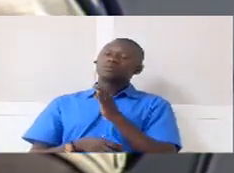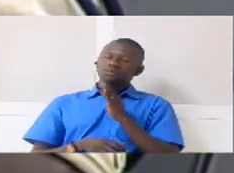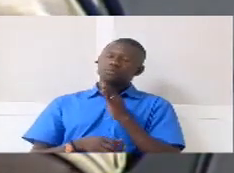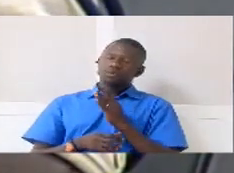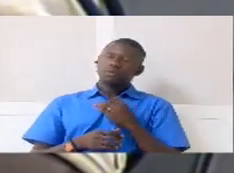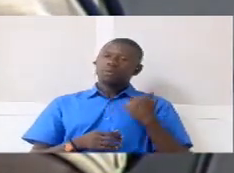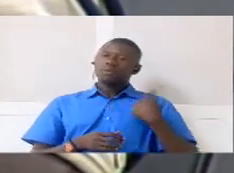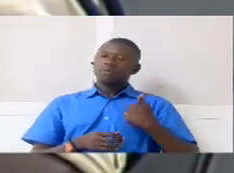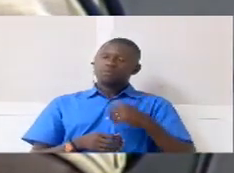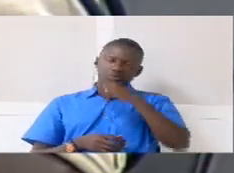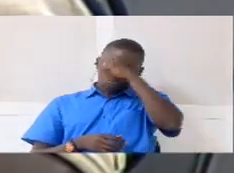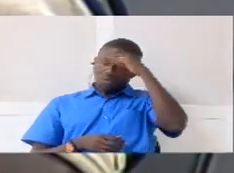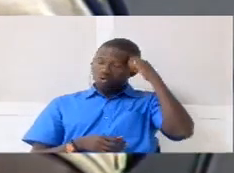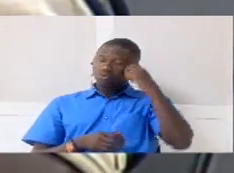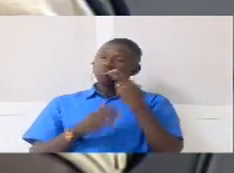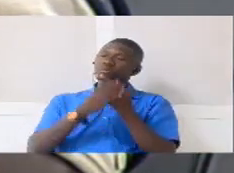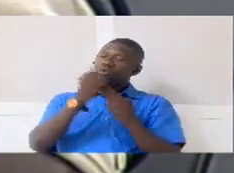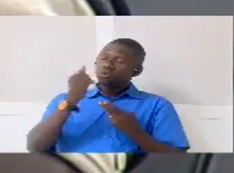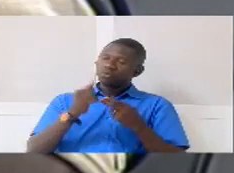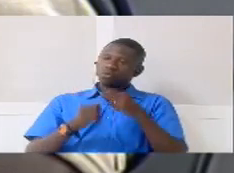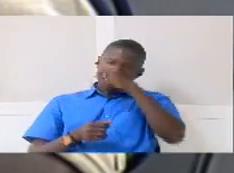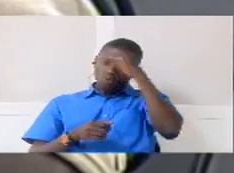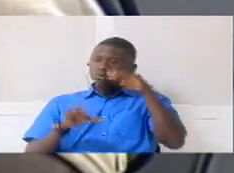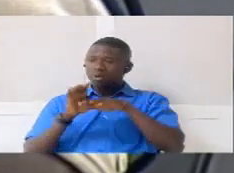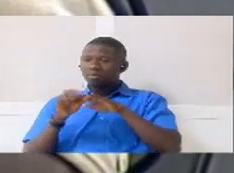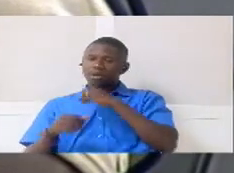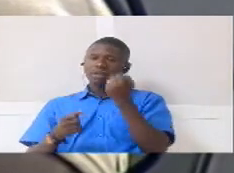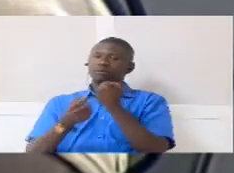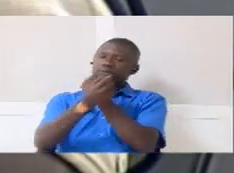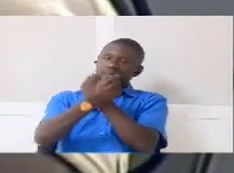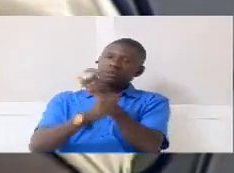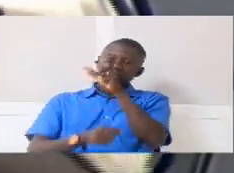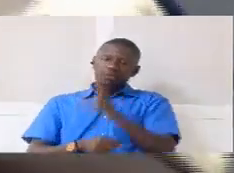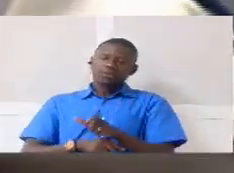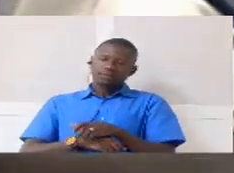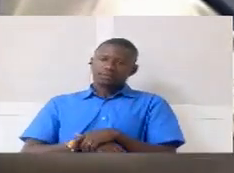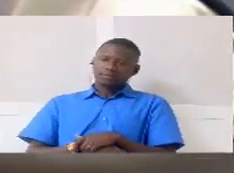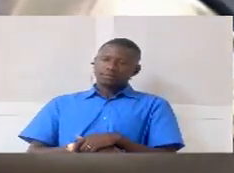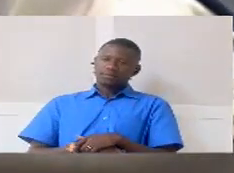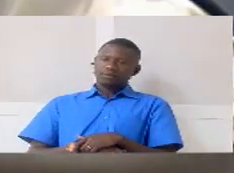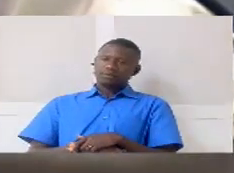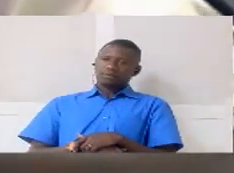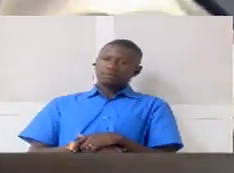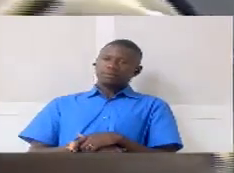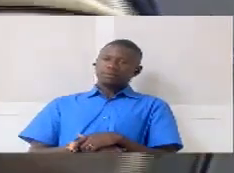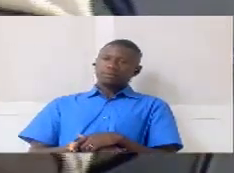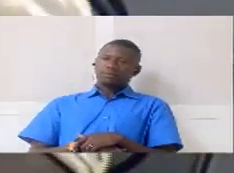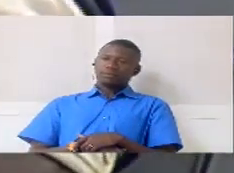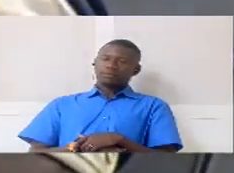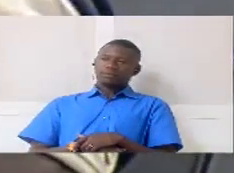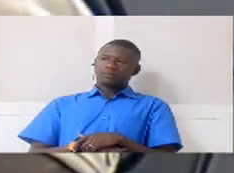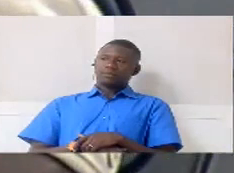will transport both officers and Kada, prisoners. Amamo kumpan wotumo prison officer ikafo ikombulu kal embulubale jamfara no maralti